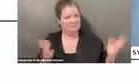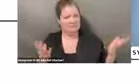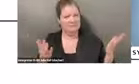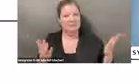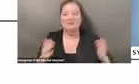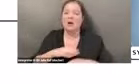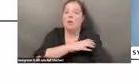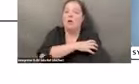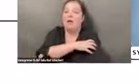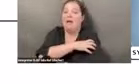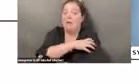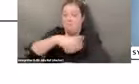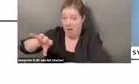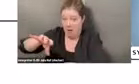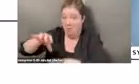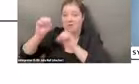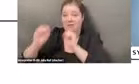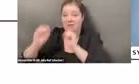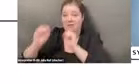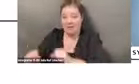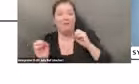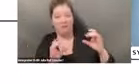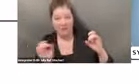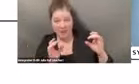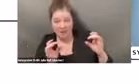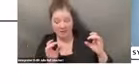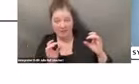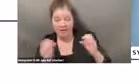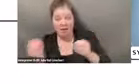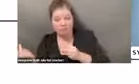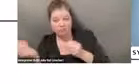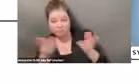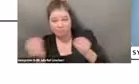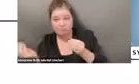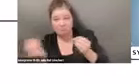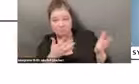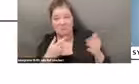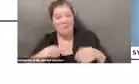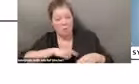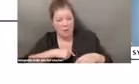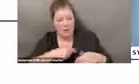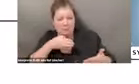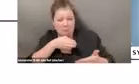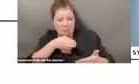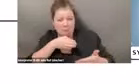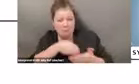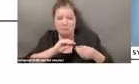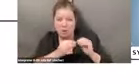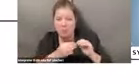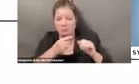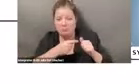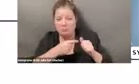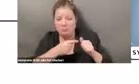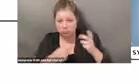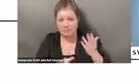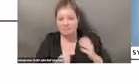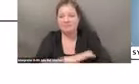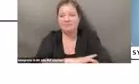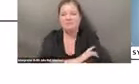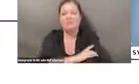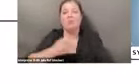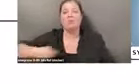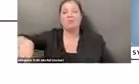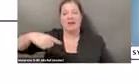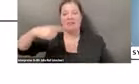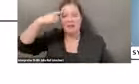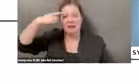report accessibility issues they are encountering, because most of the times the users think it's their personal